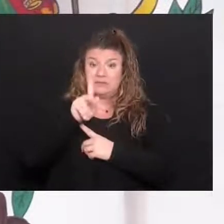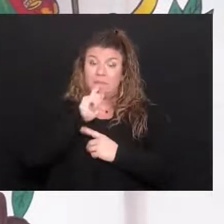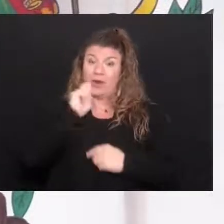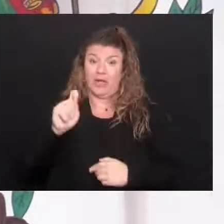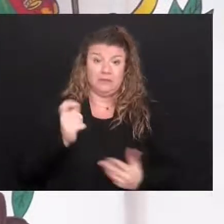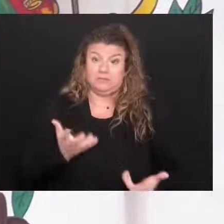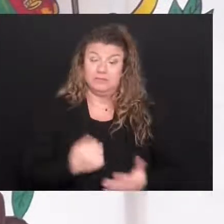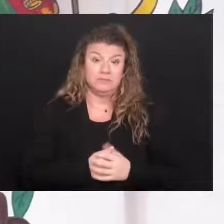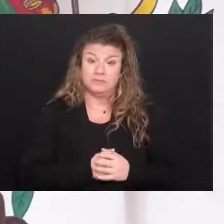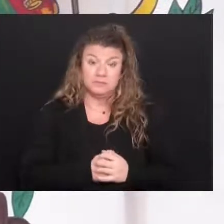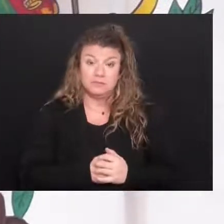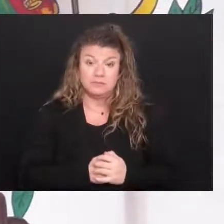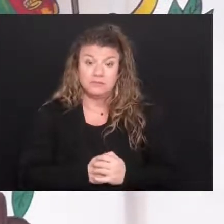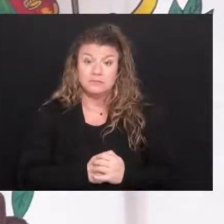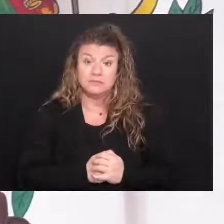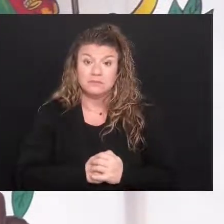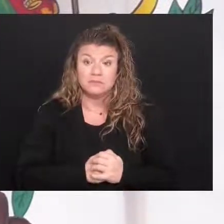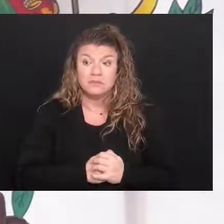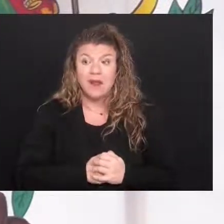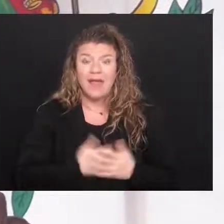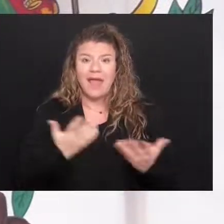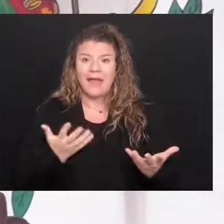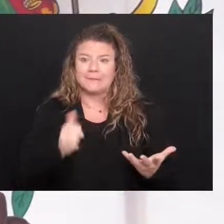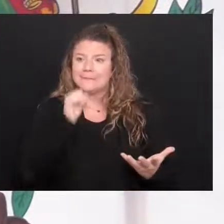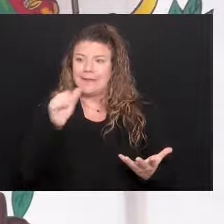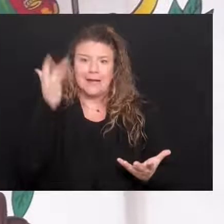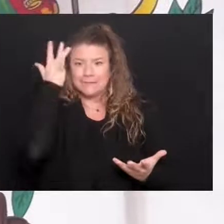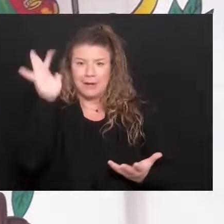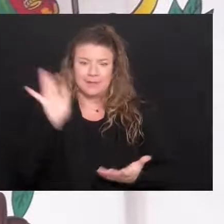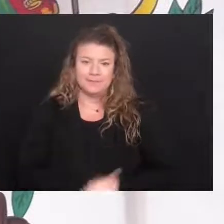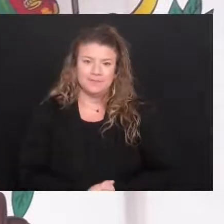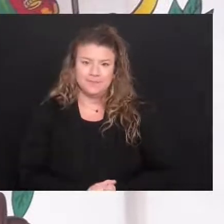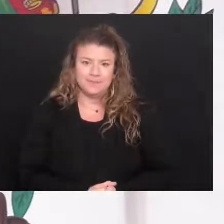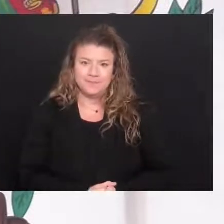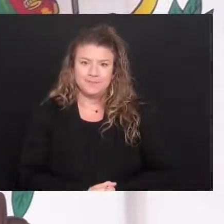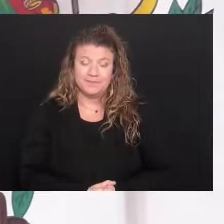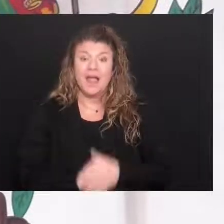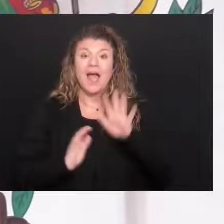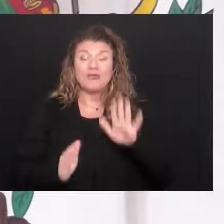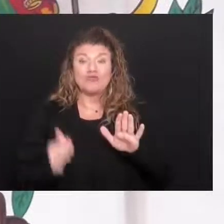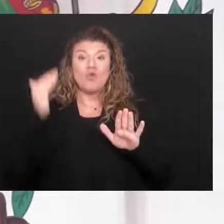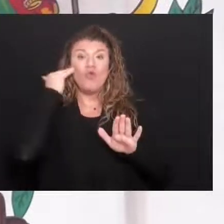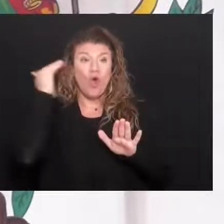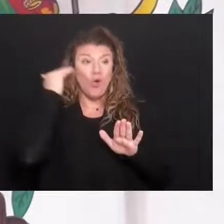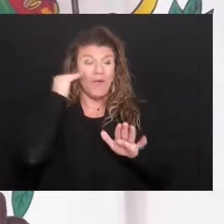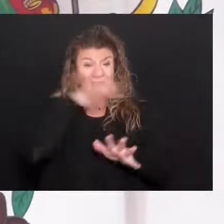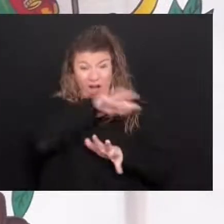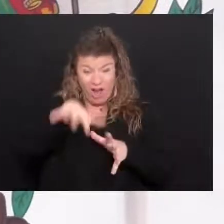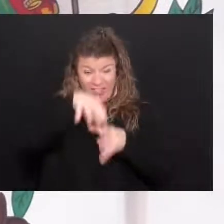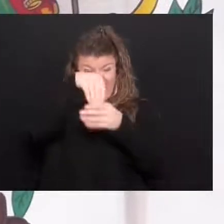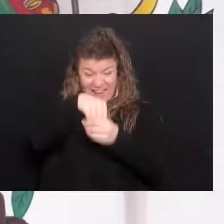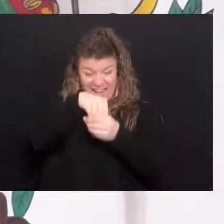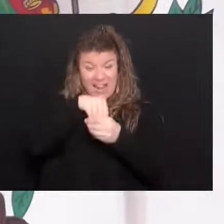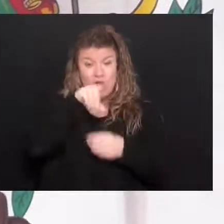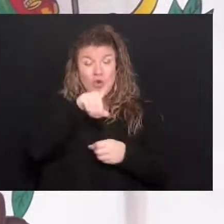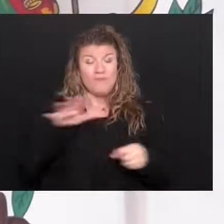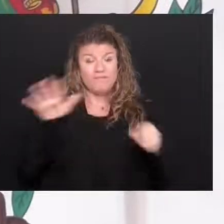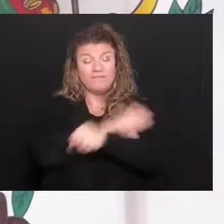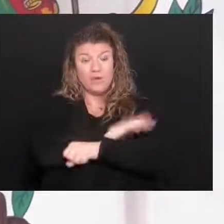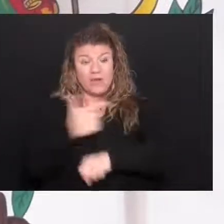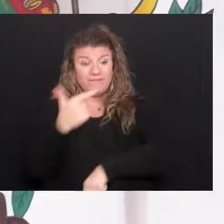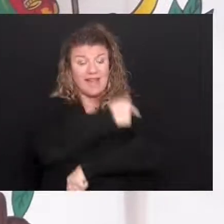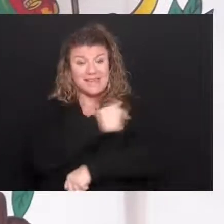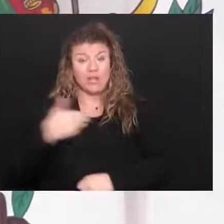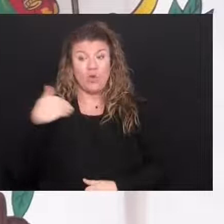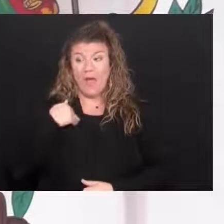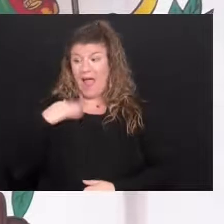it. And it's just not smart. So with all of that, if you're fully vaccinated and you've got your booster shot